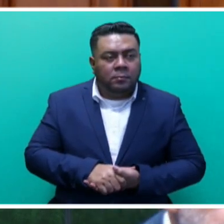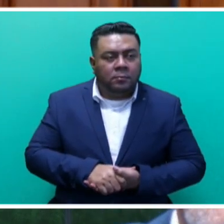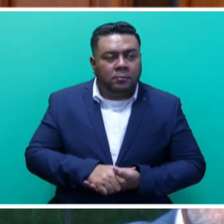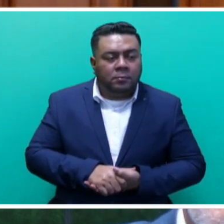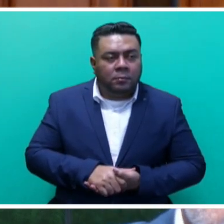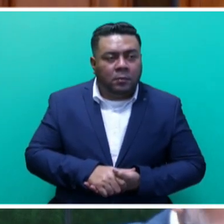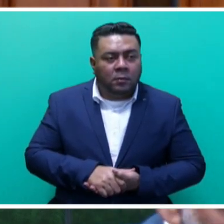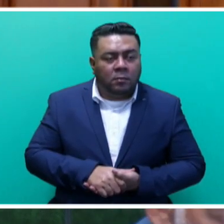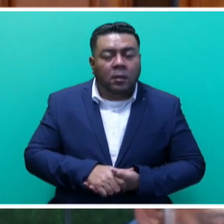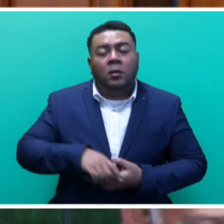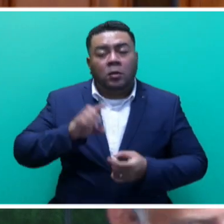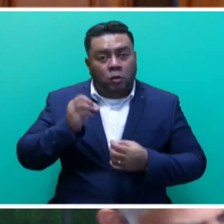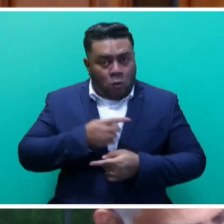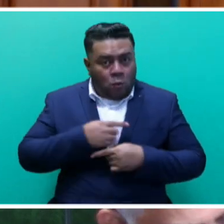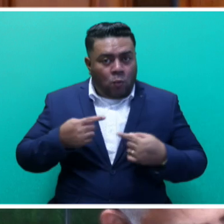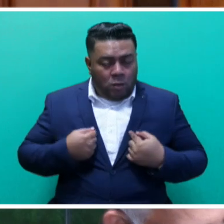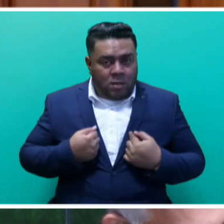So